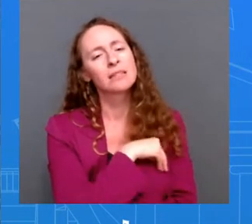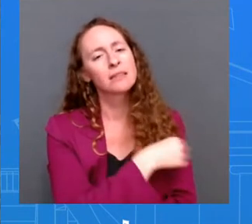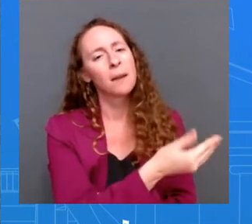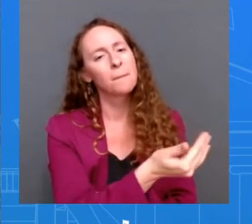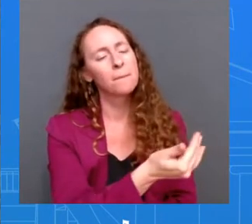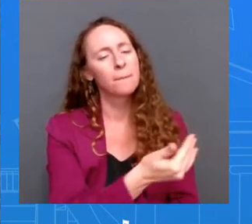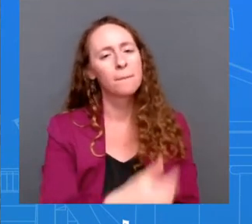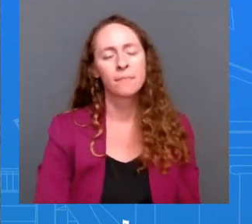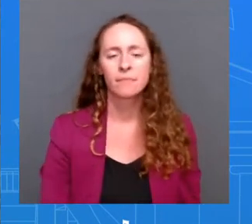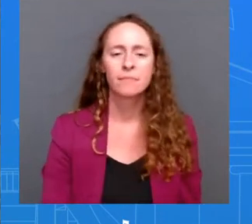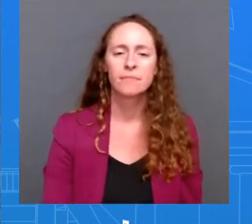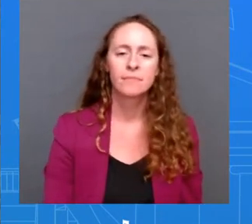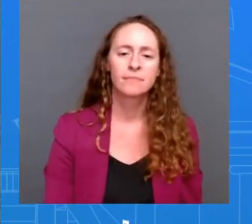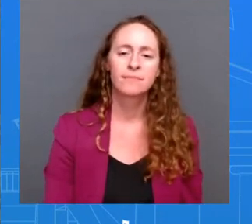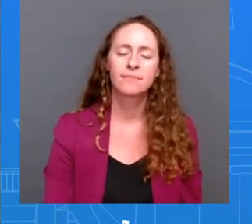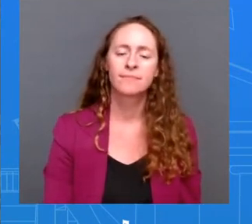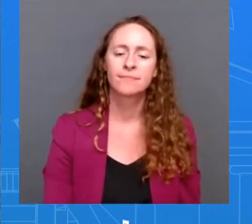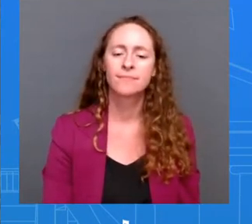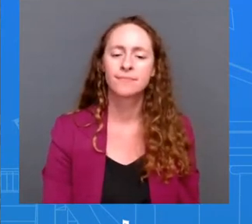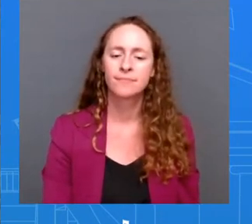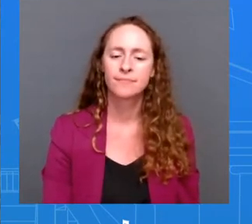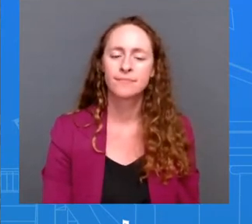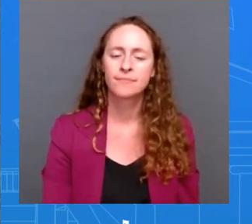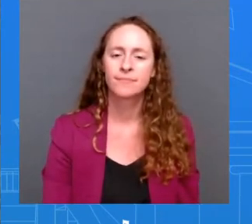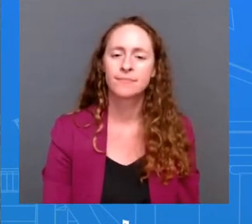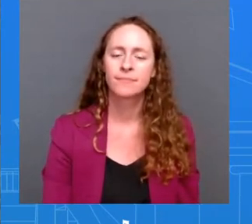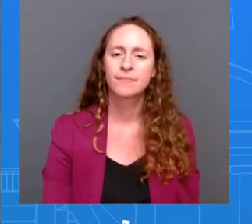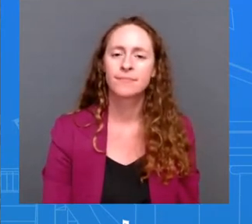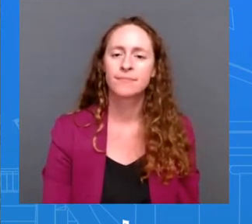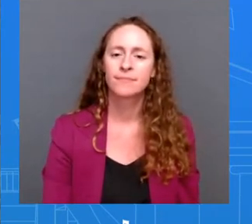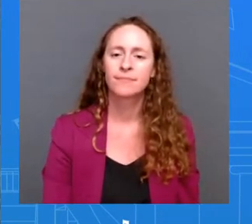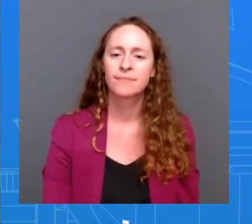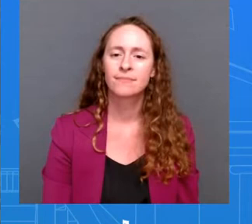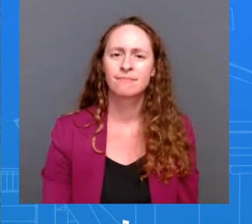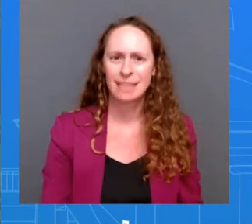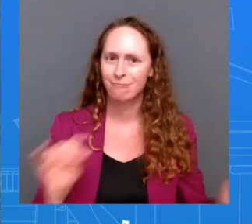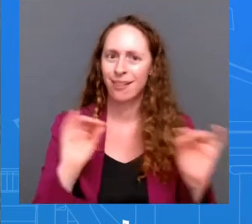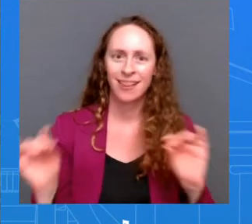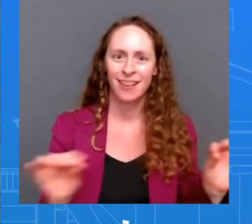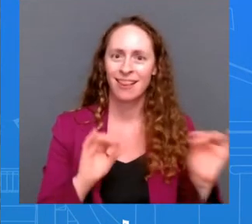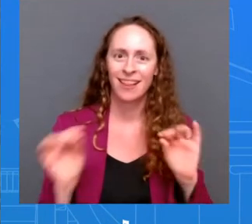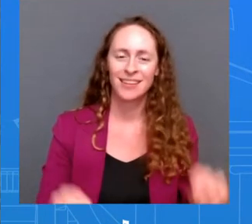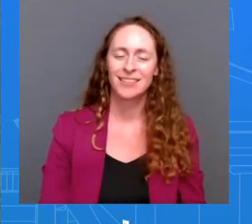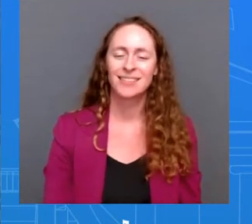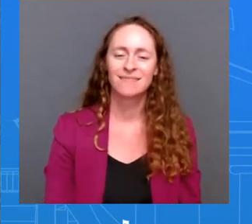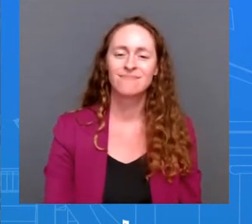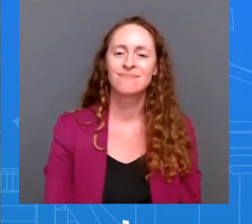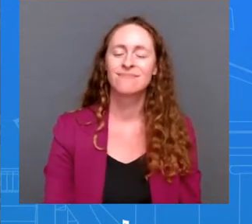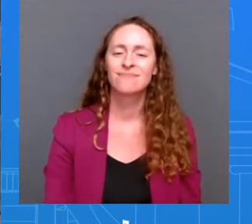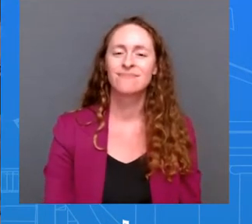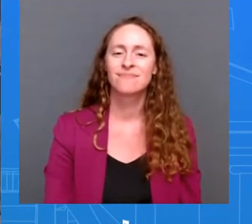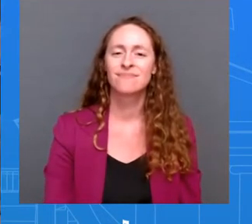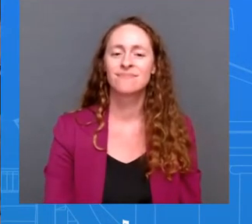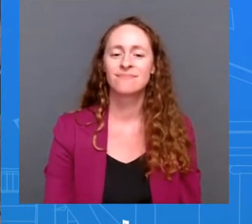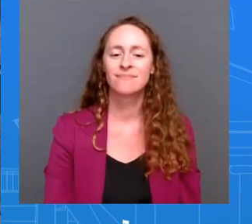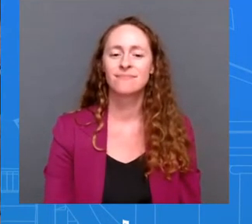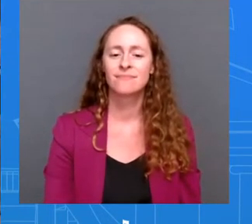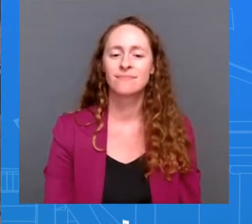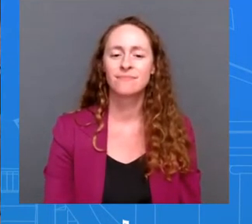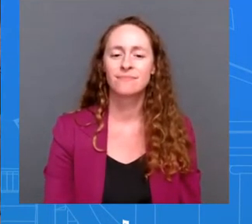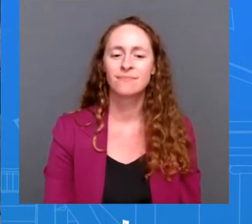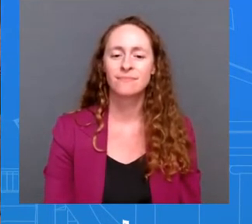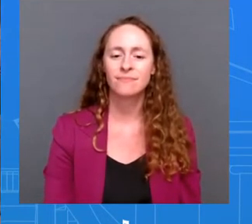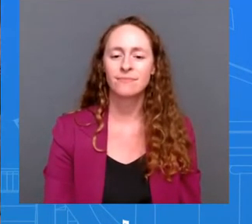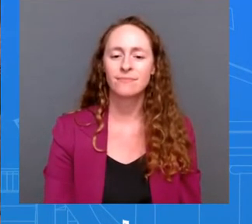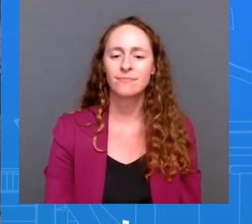Iran. Thank you very much. Do the Senate, as well as President Zelensky, call on